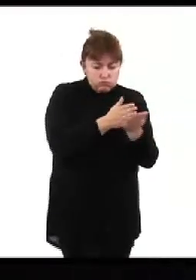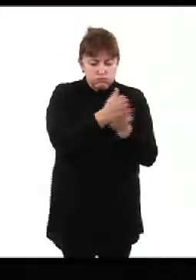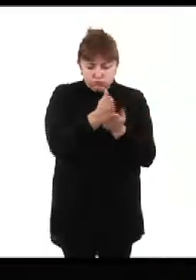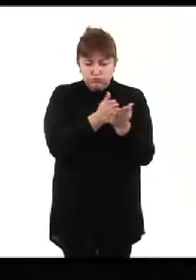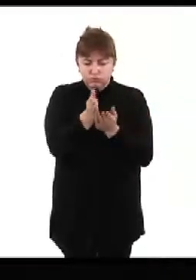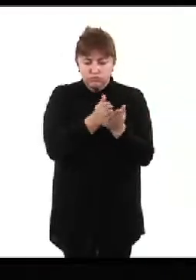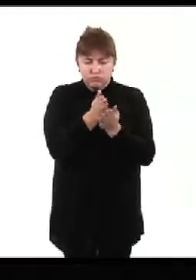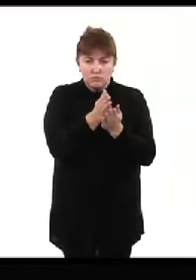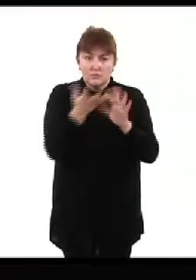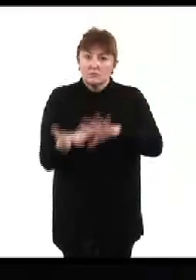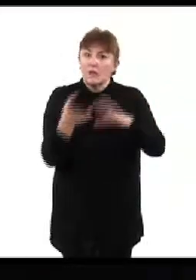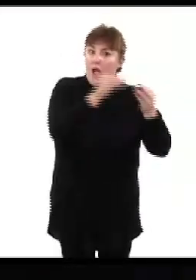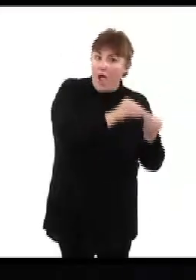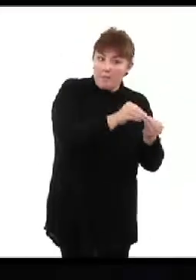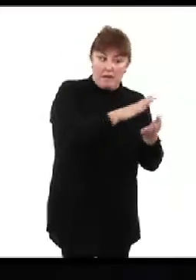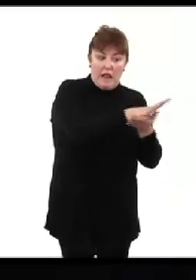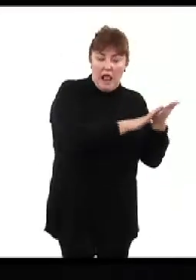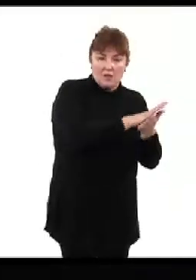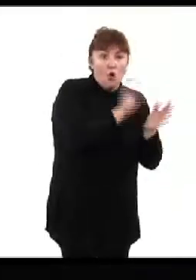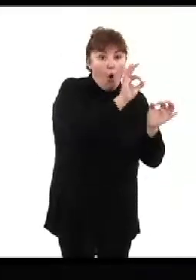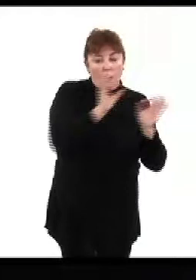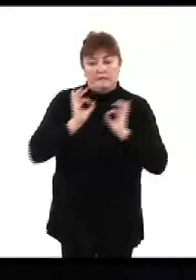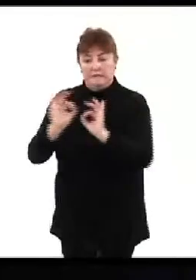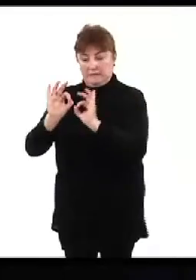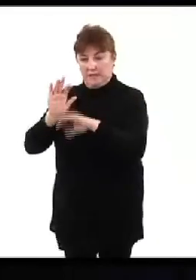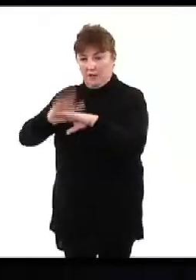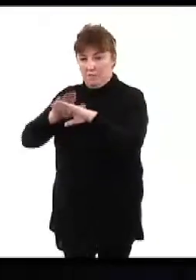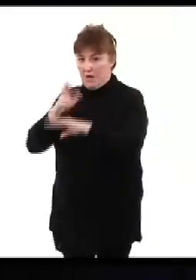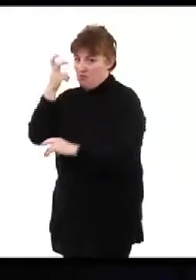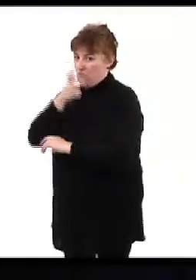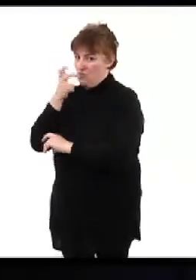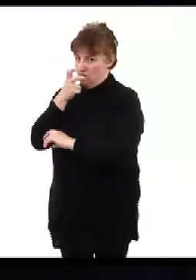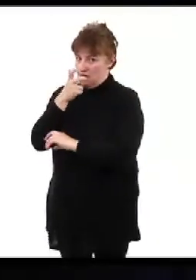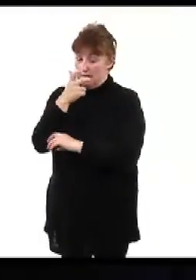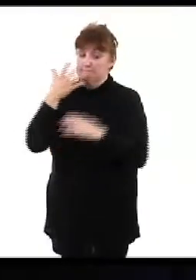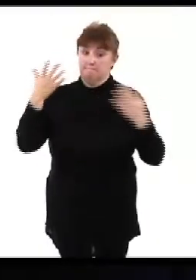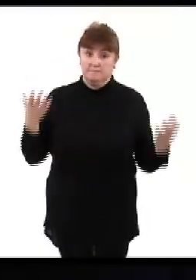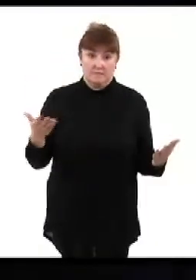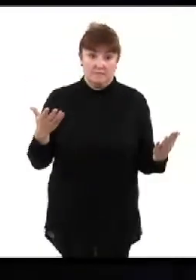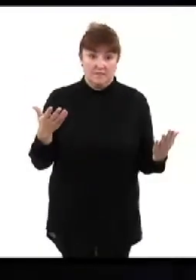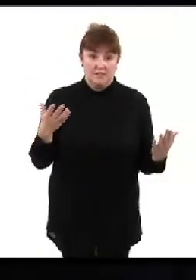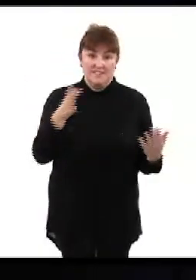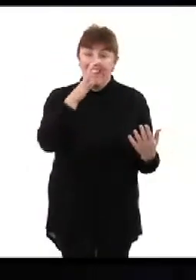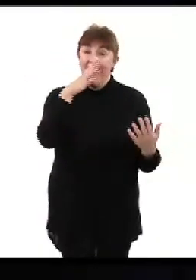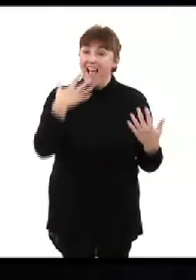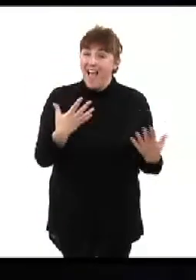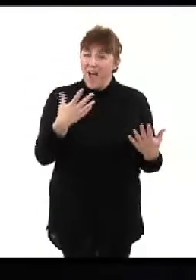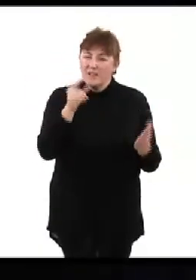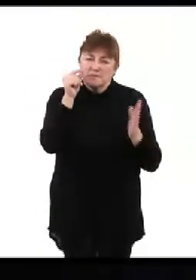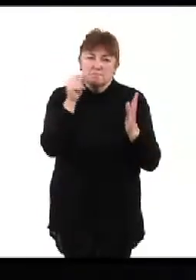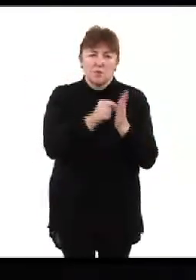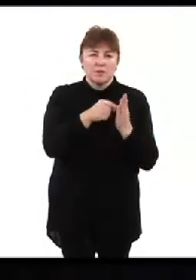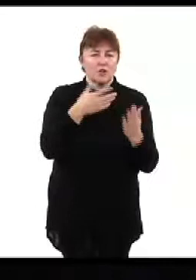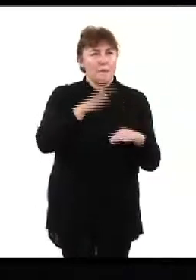apply to sign, are they speech specific or not, okay? So we're just at the beginnings of trying to understand whether